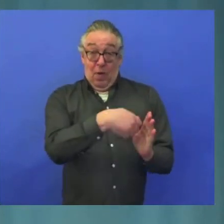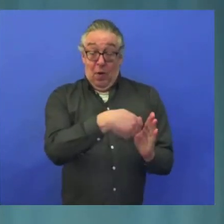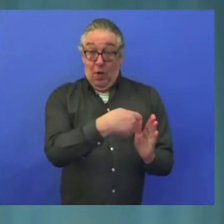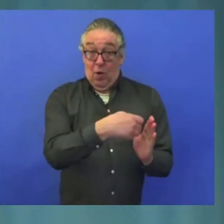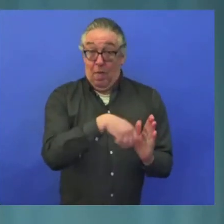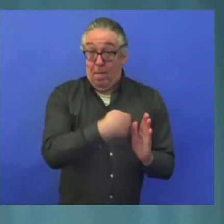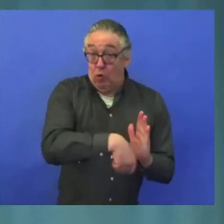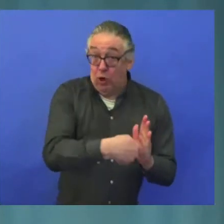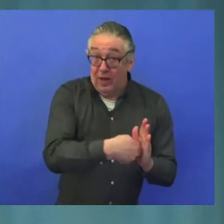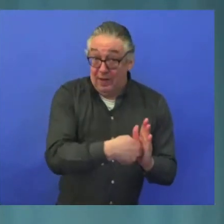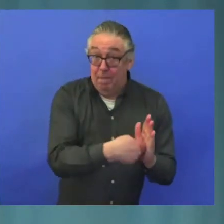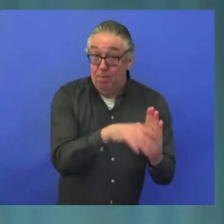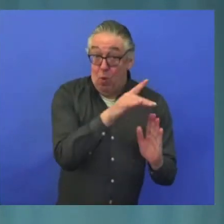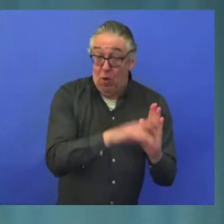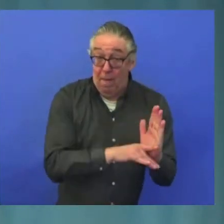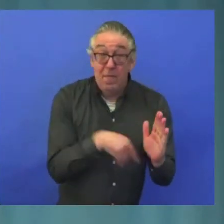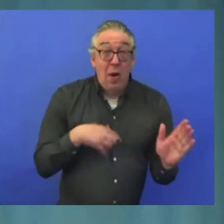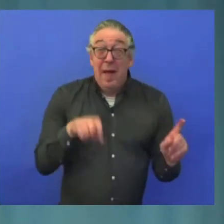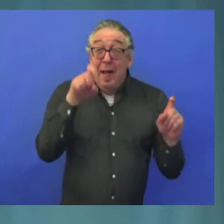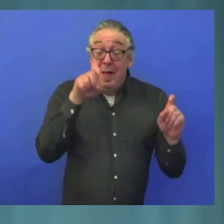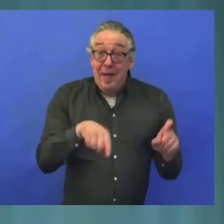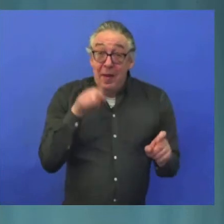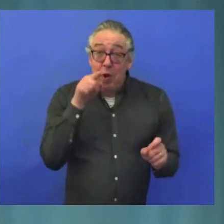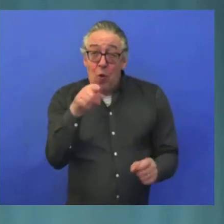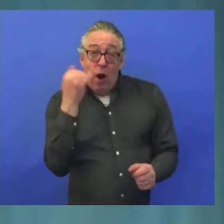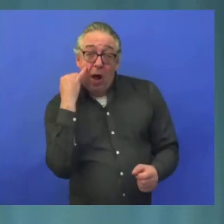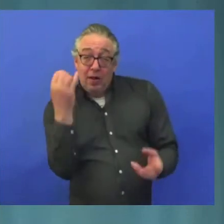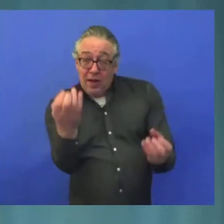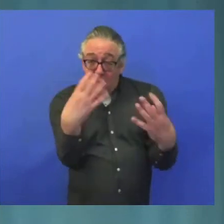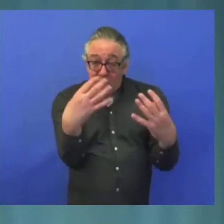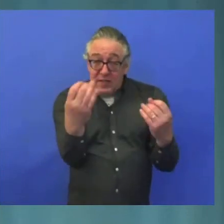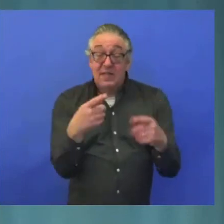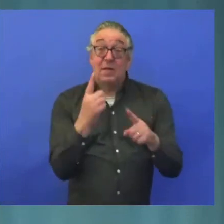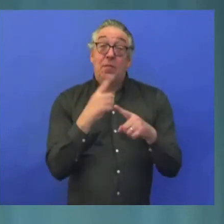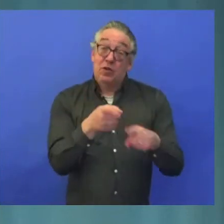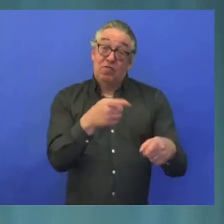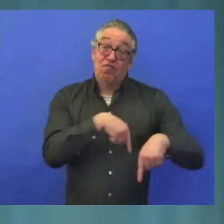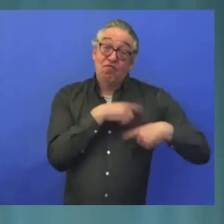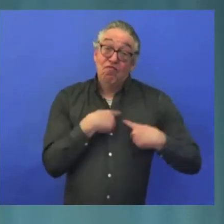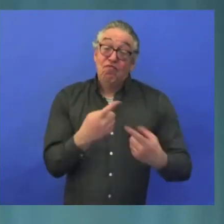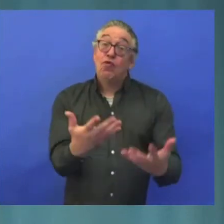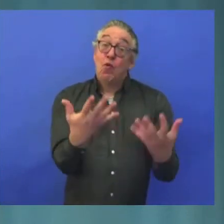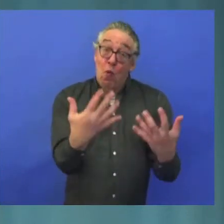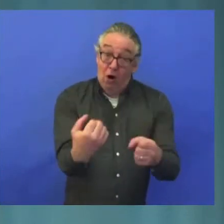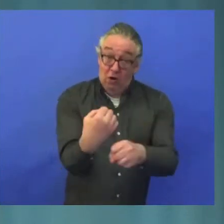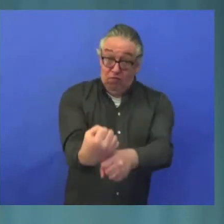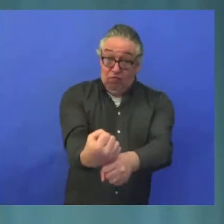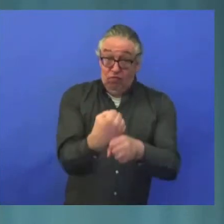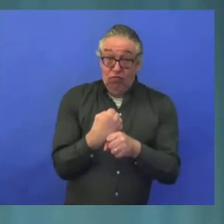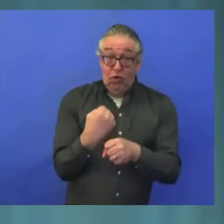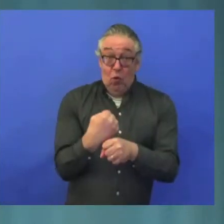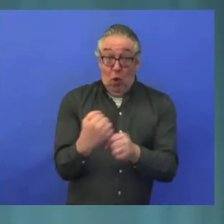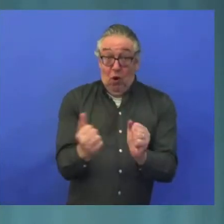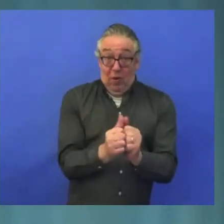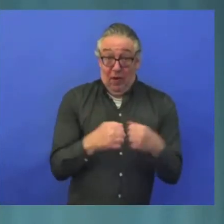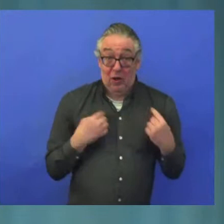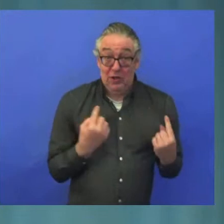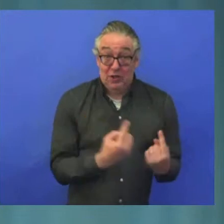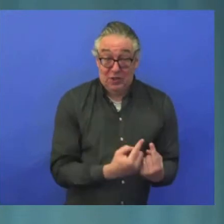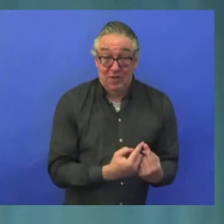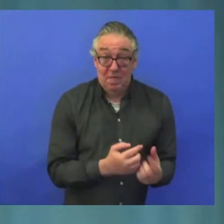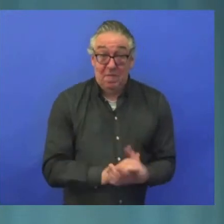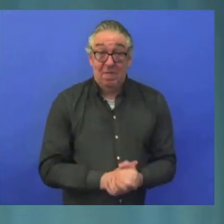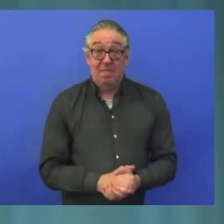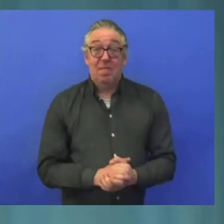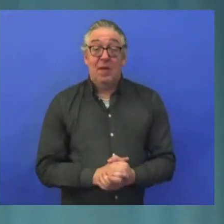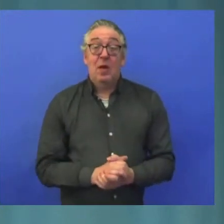your willingness to work with us. And as I always, we need